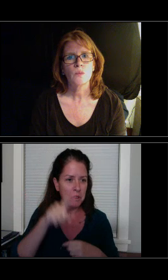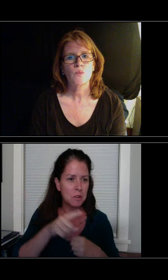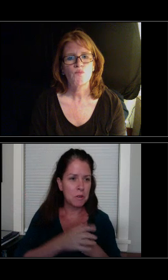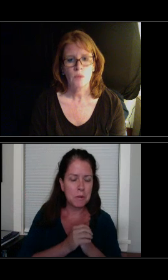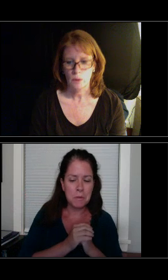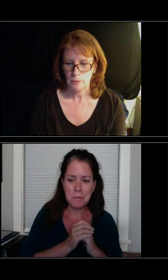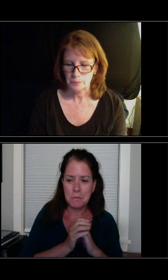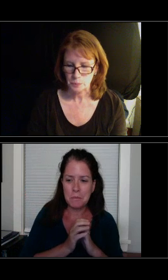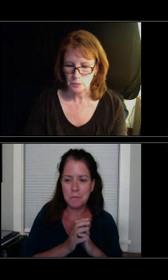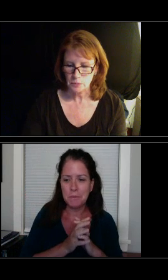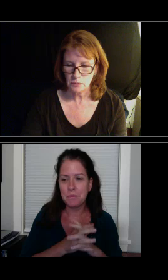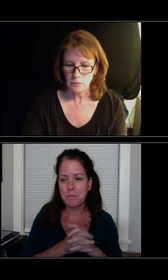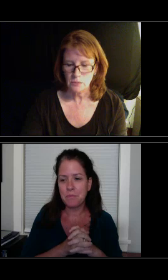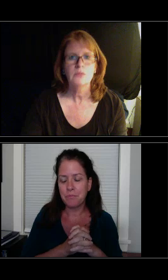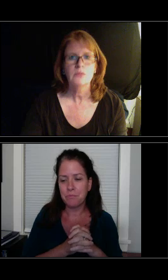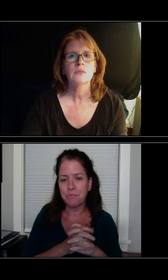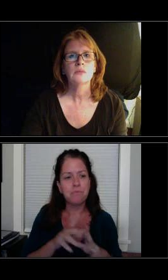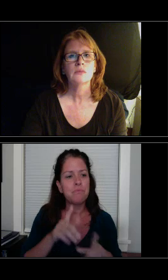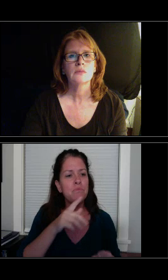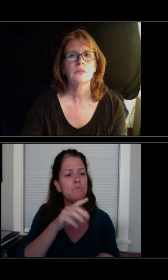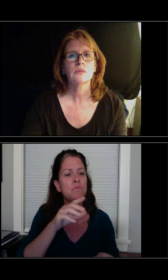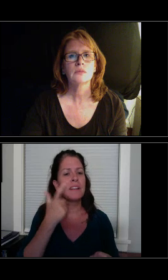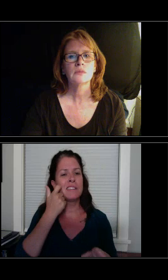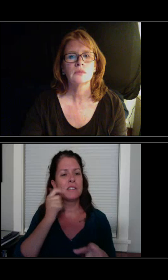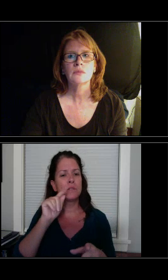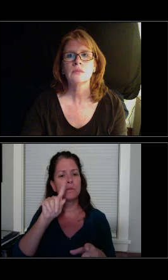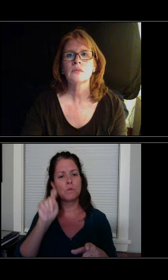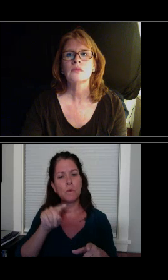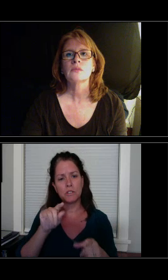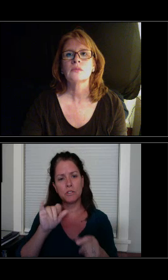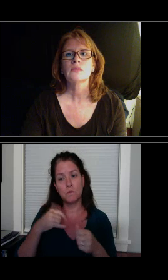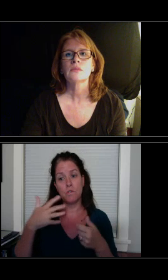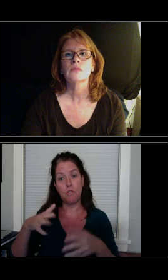if you could write them out, Robyn will be ready to respond to them then.